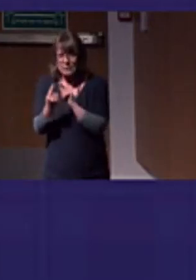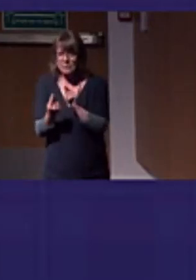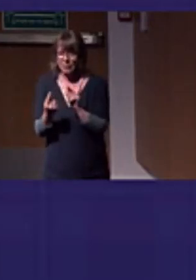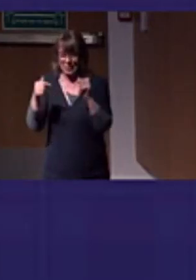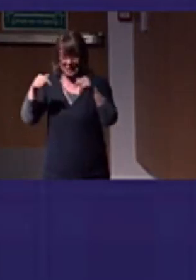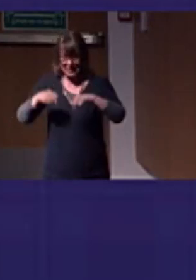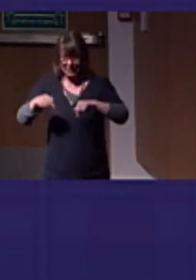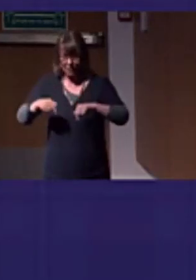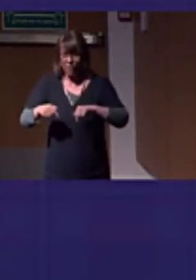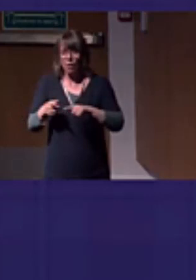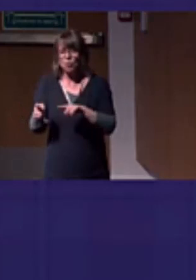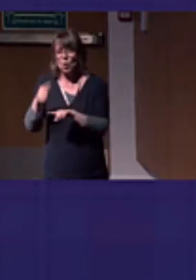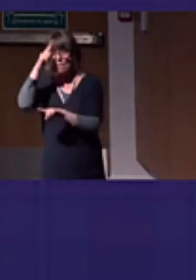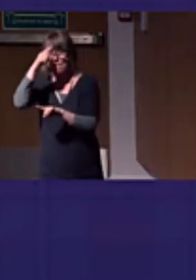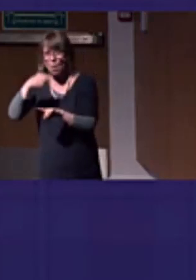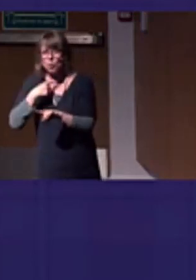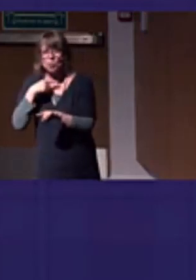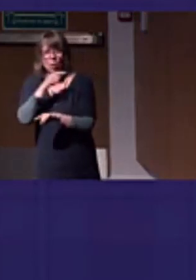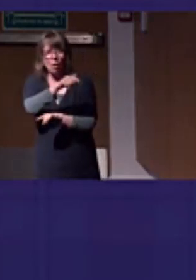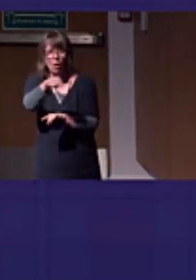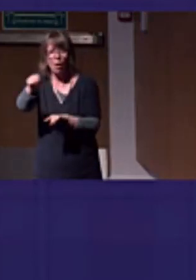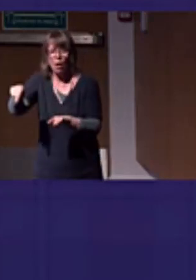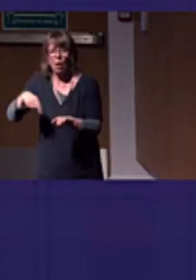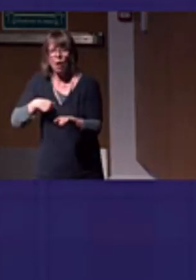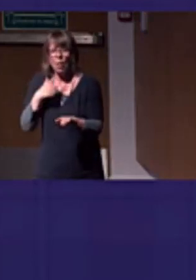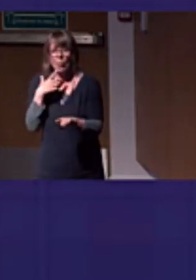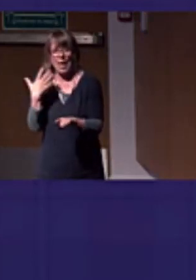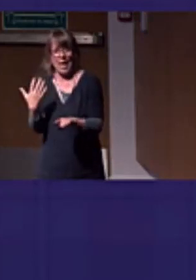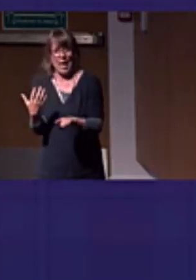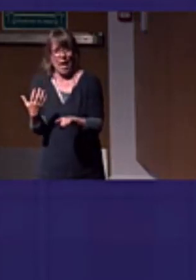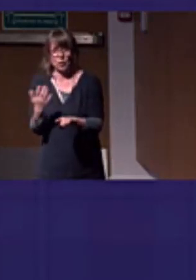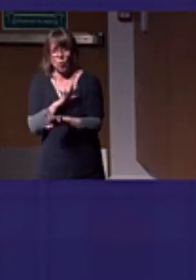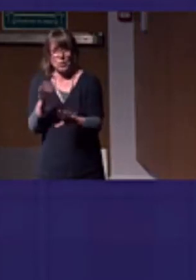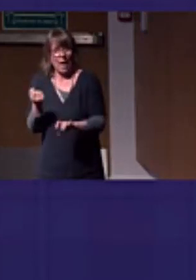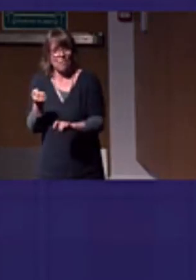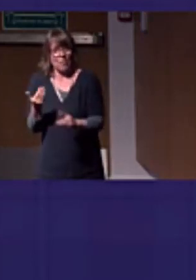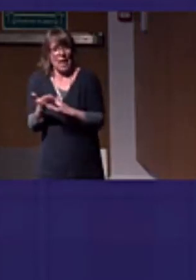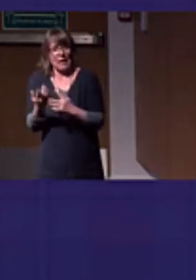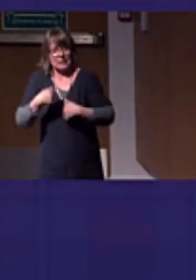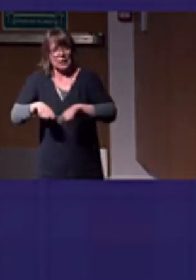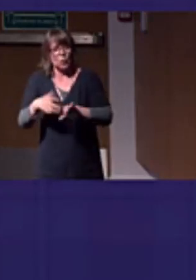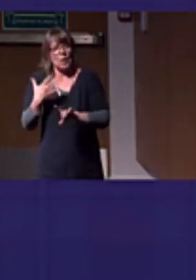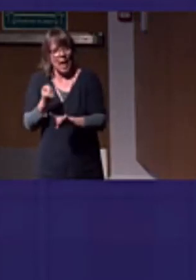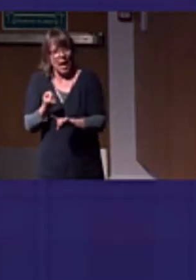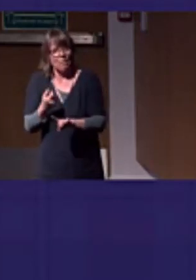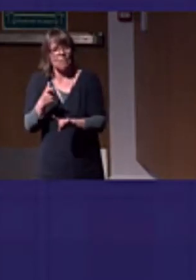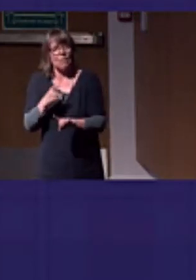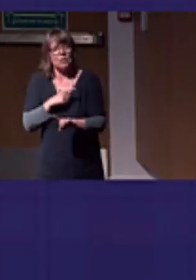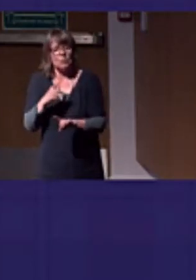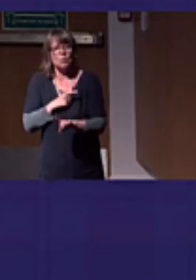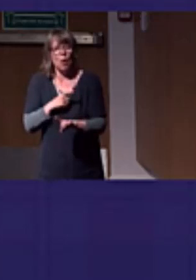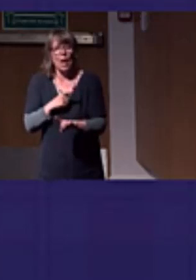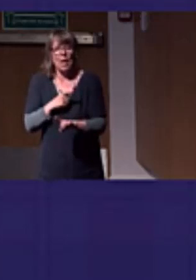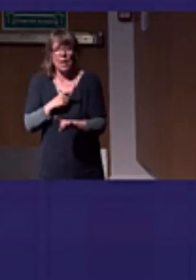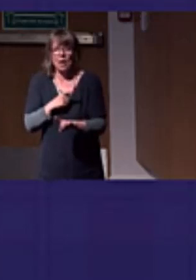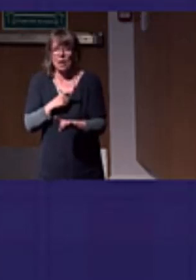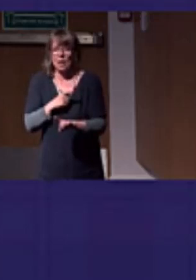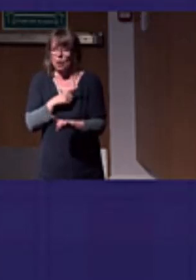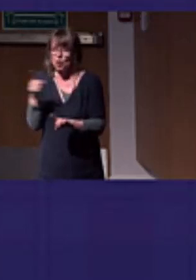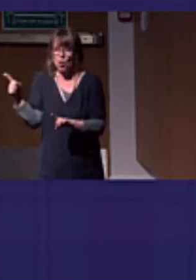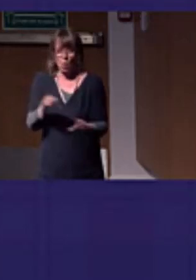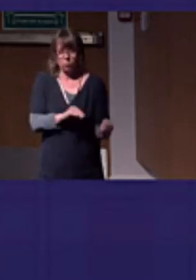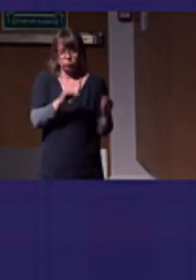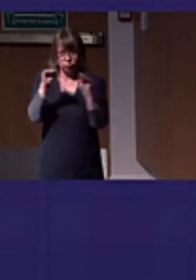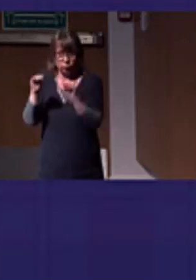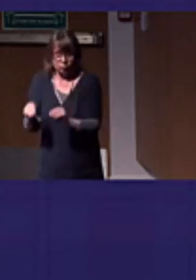spent in Portugal and these sort of places, I realised they didn't have this sort of access. So that's why I'm bringing you all there, so